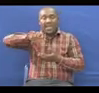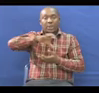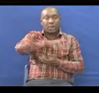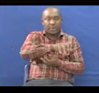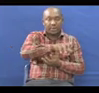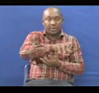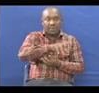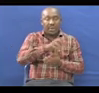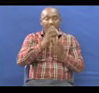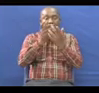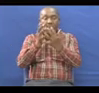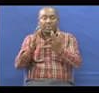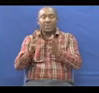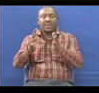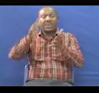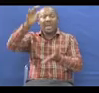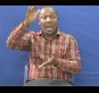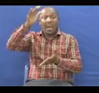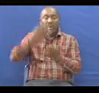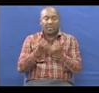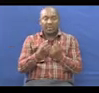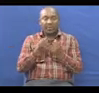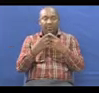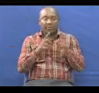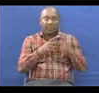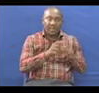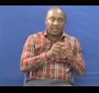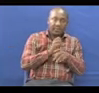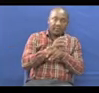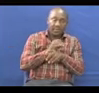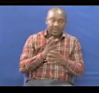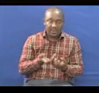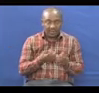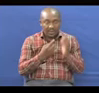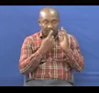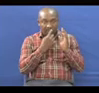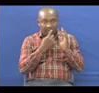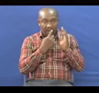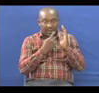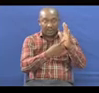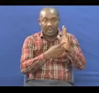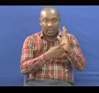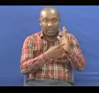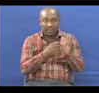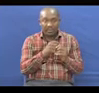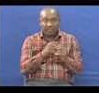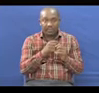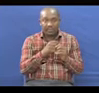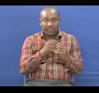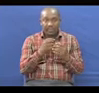high because of several factors. For example, areas having favorable climatic